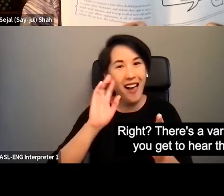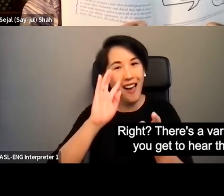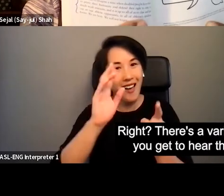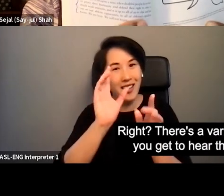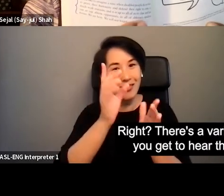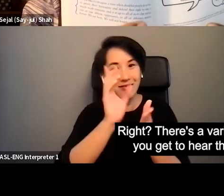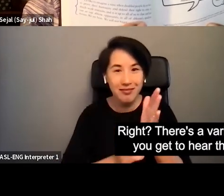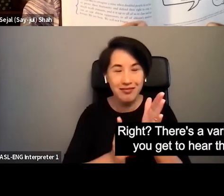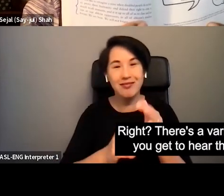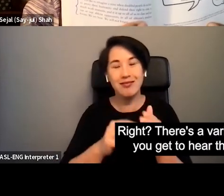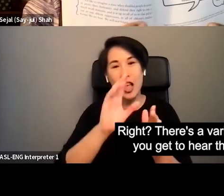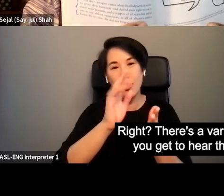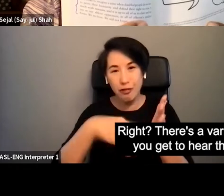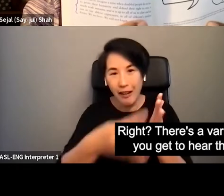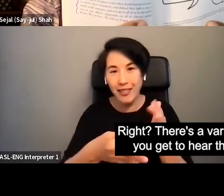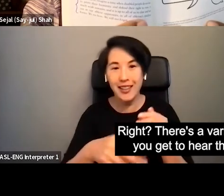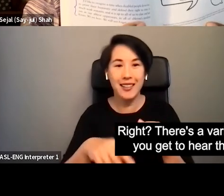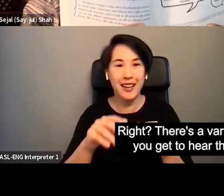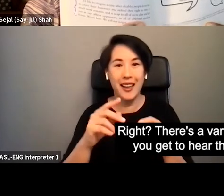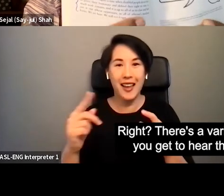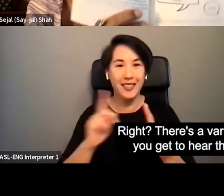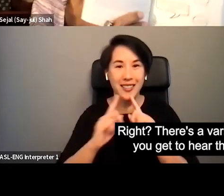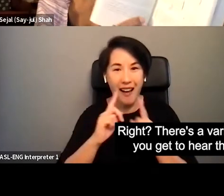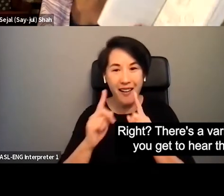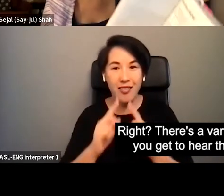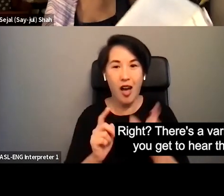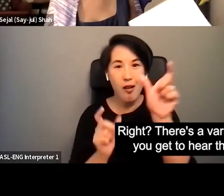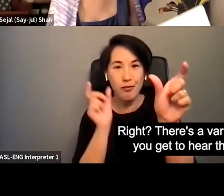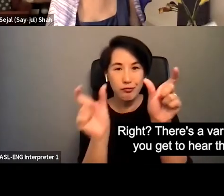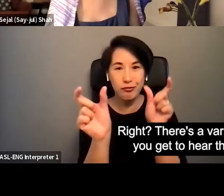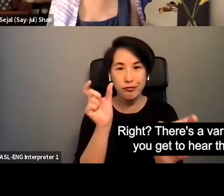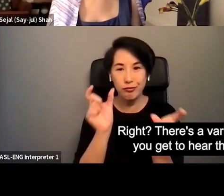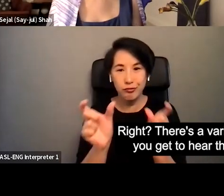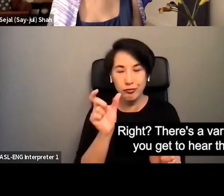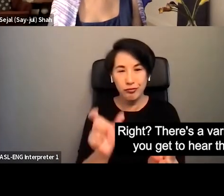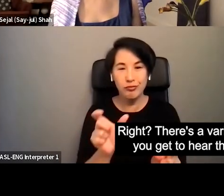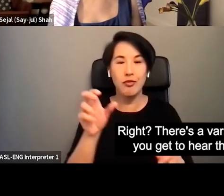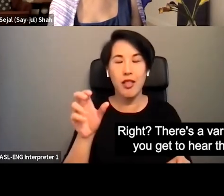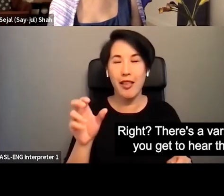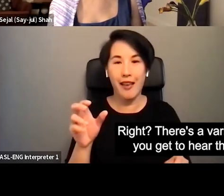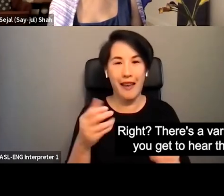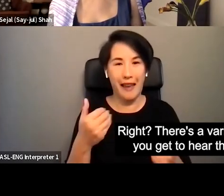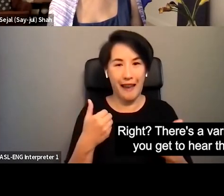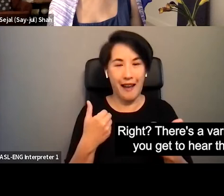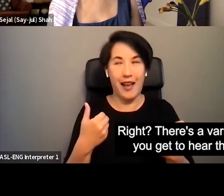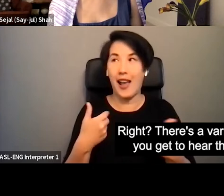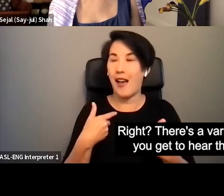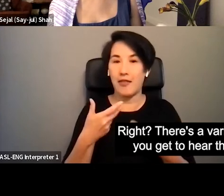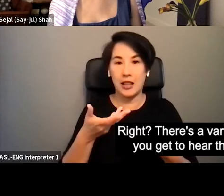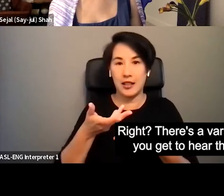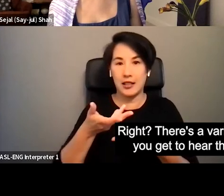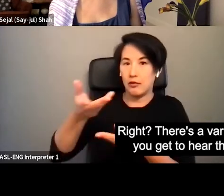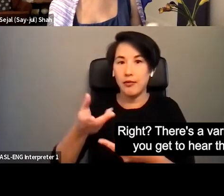There's a variety of exchanges where you get to hear this call